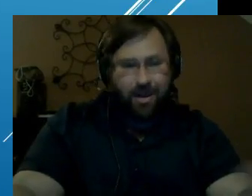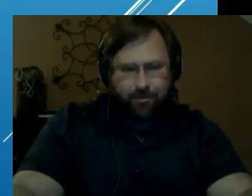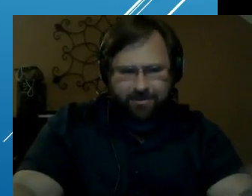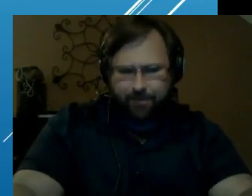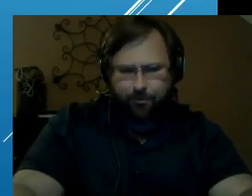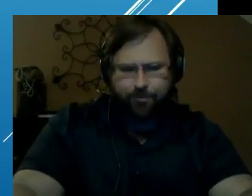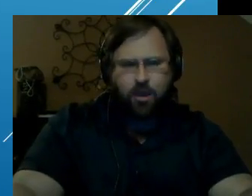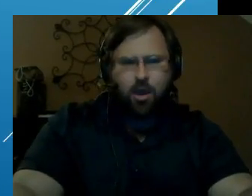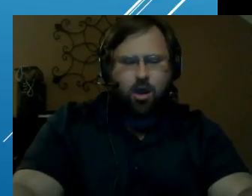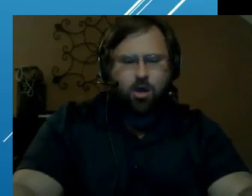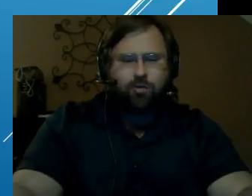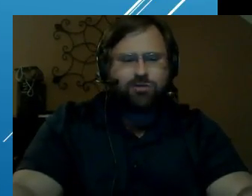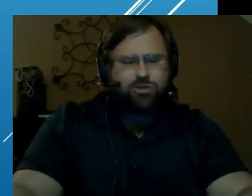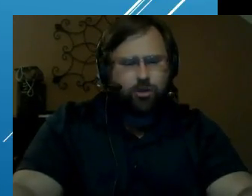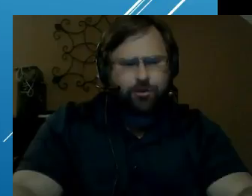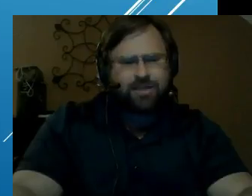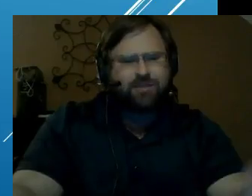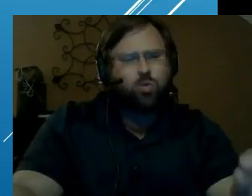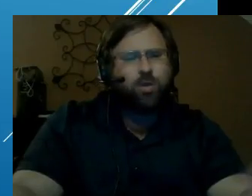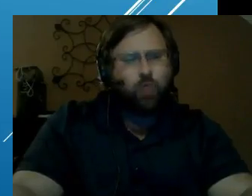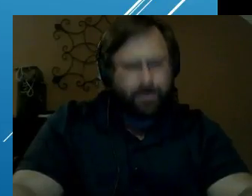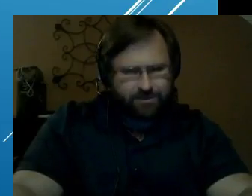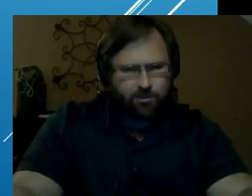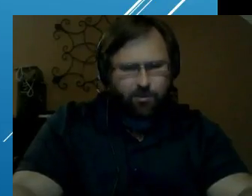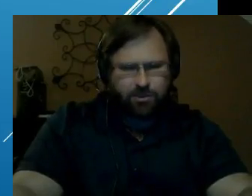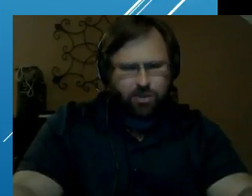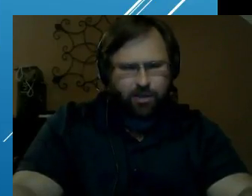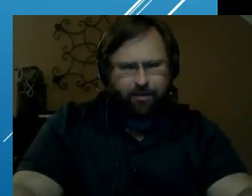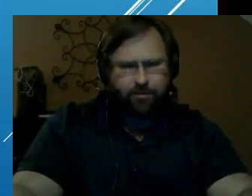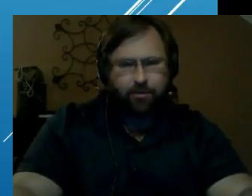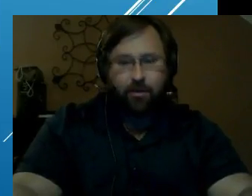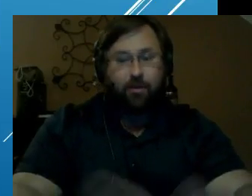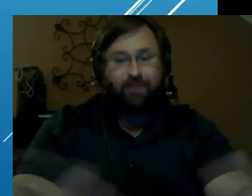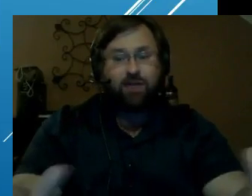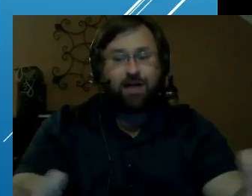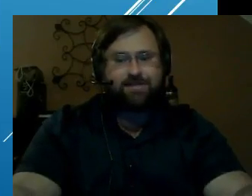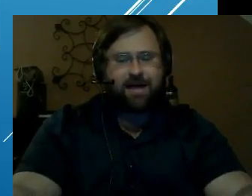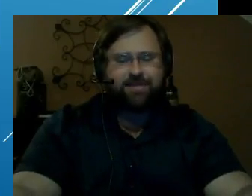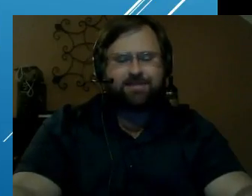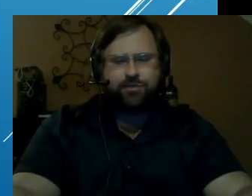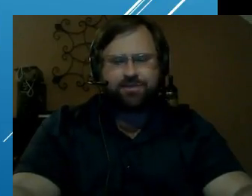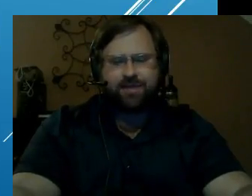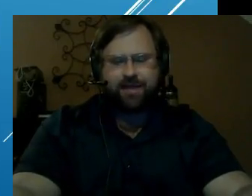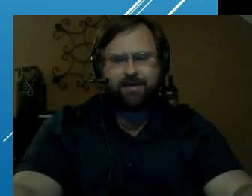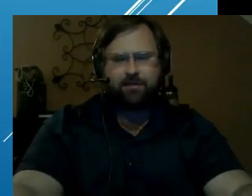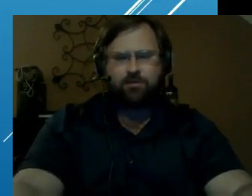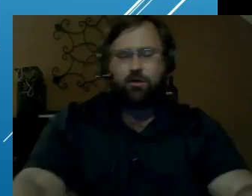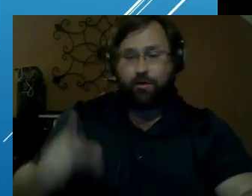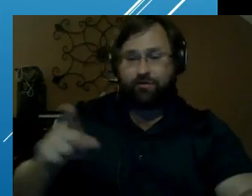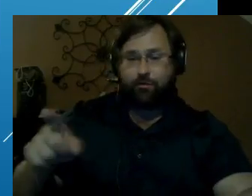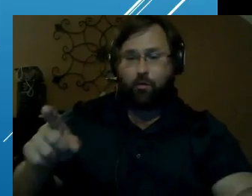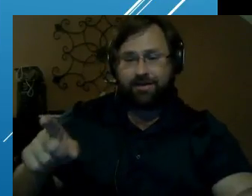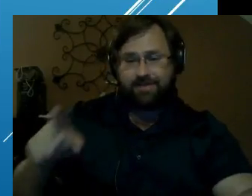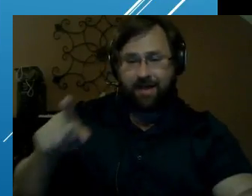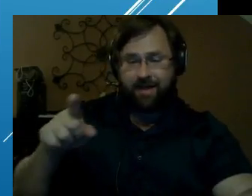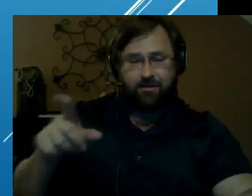tables, or a red table? Determiners tell us which ones we want to talk about. We have lots of signs that do this in ASL. We